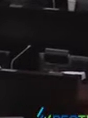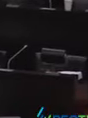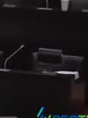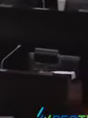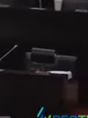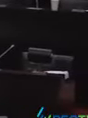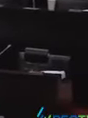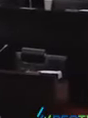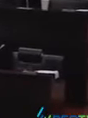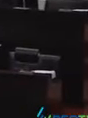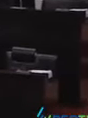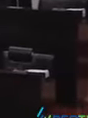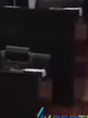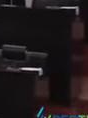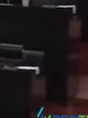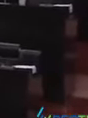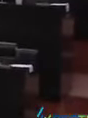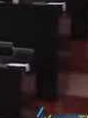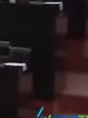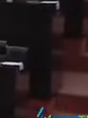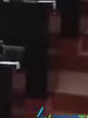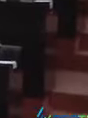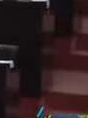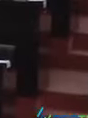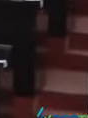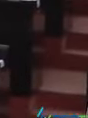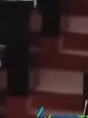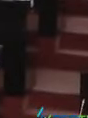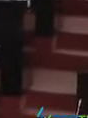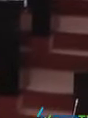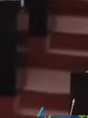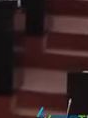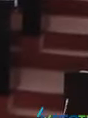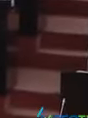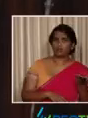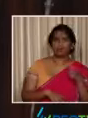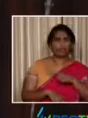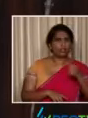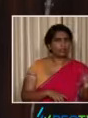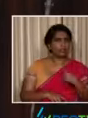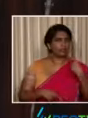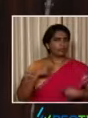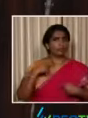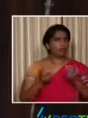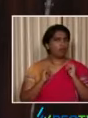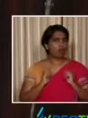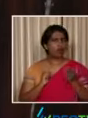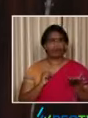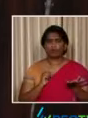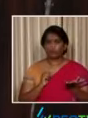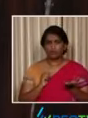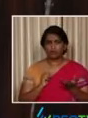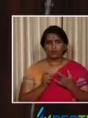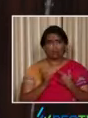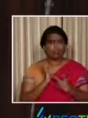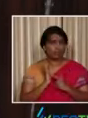Alliance were not present in the chamber for the vote. While the debate took place on Thursday morning, opposition MPs requested more time to study the bill, citing